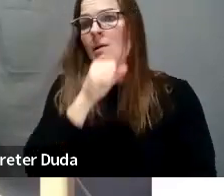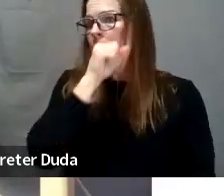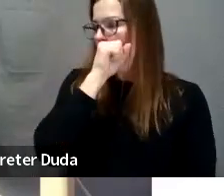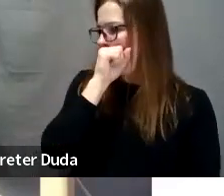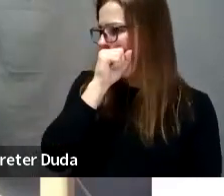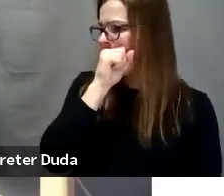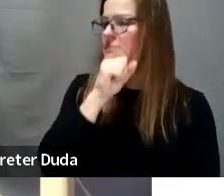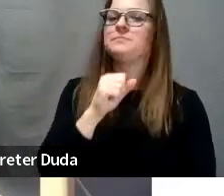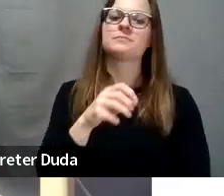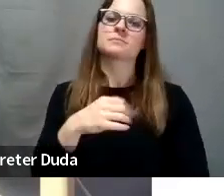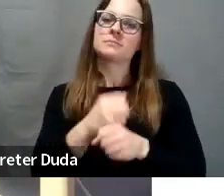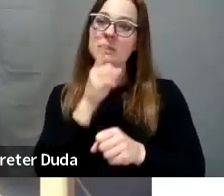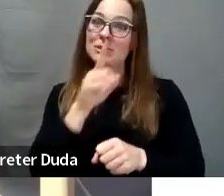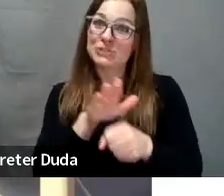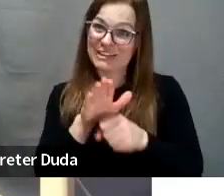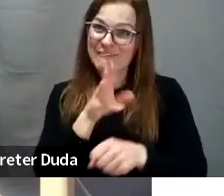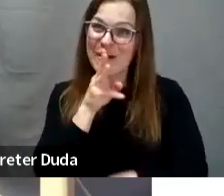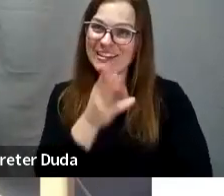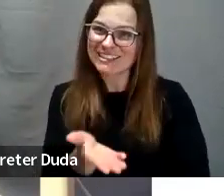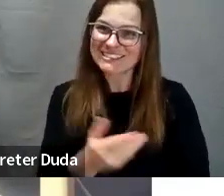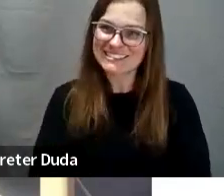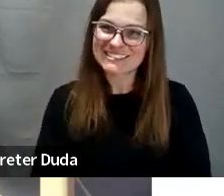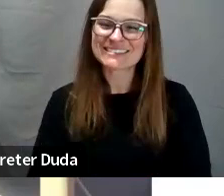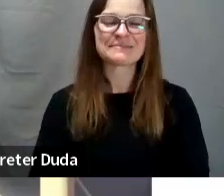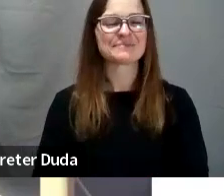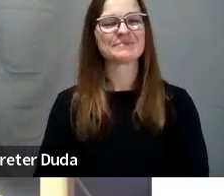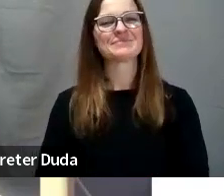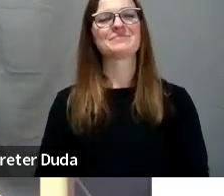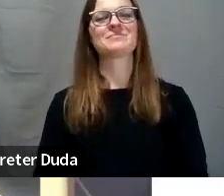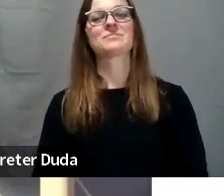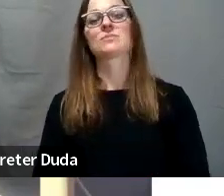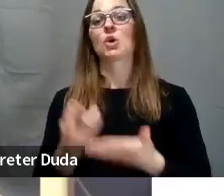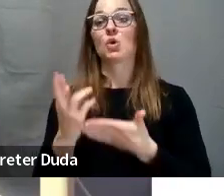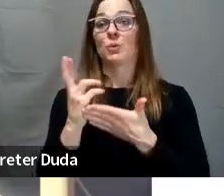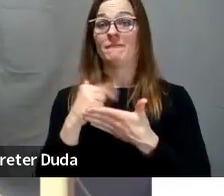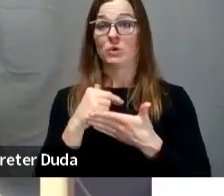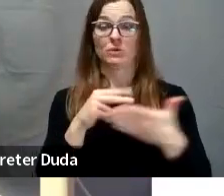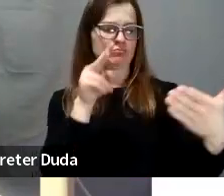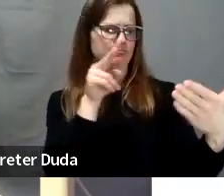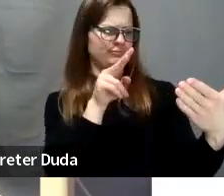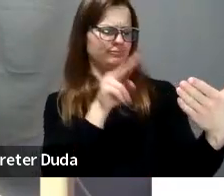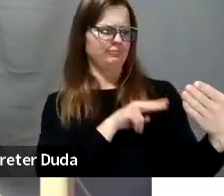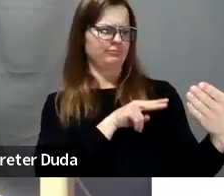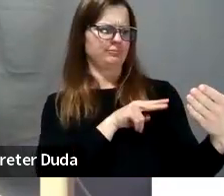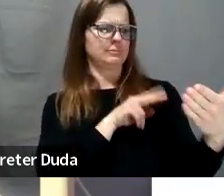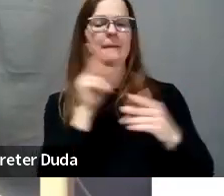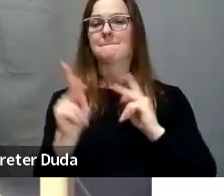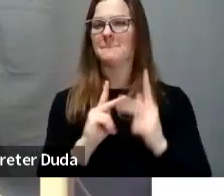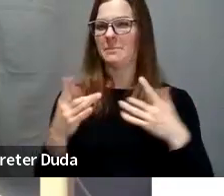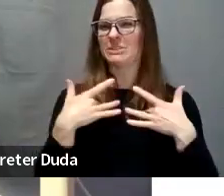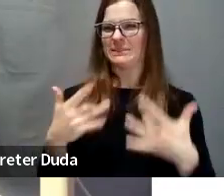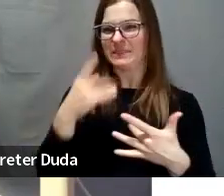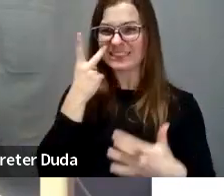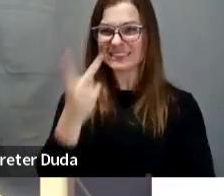water reservoir full. When I read reviews on this, people said that you do start to